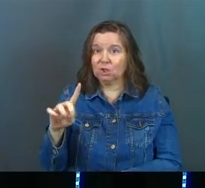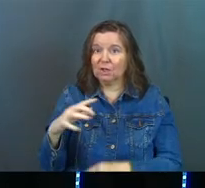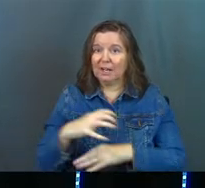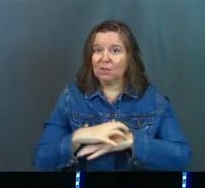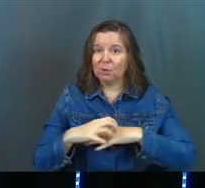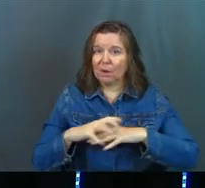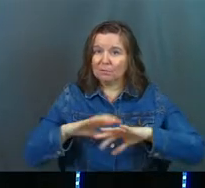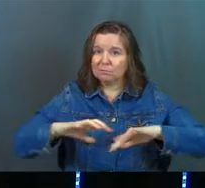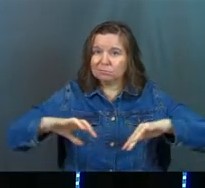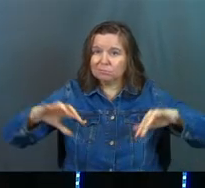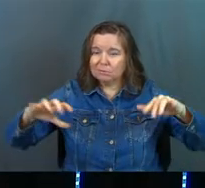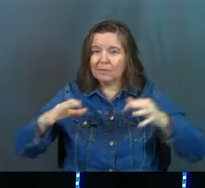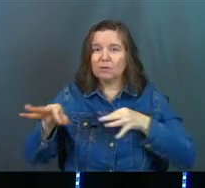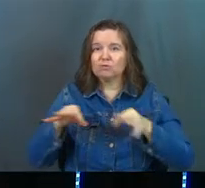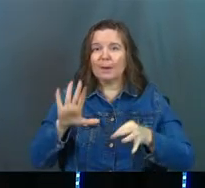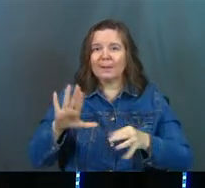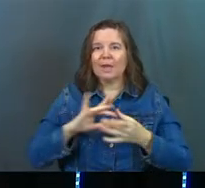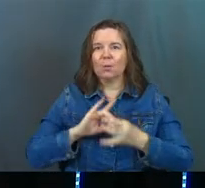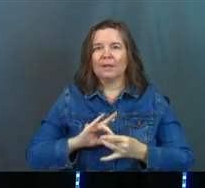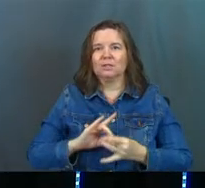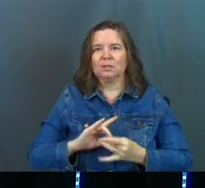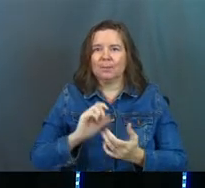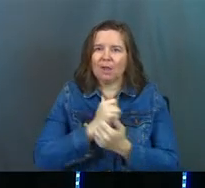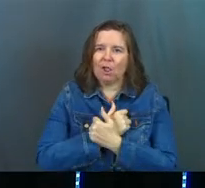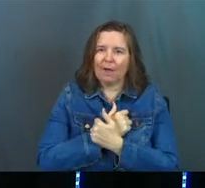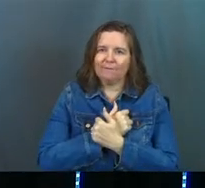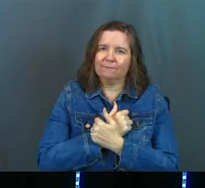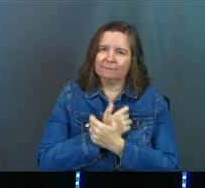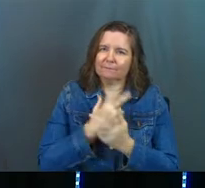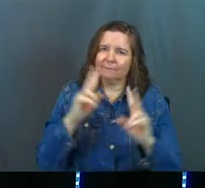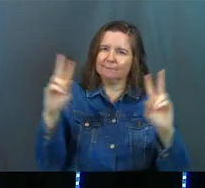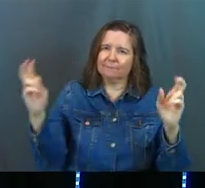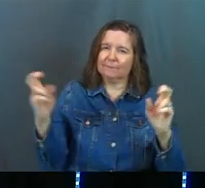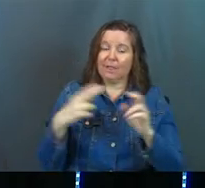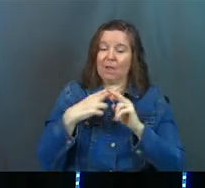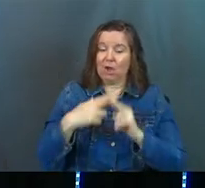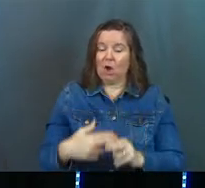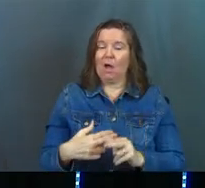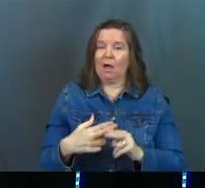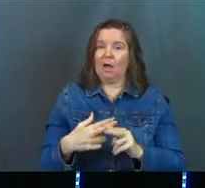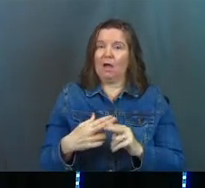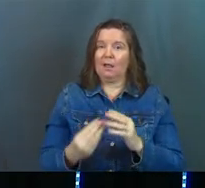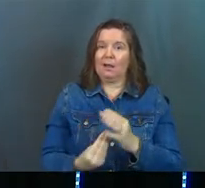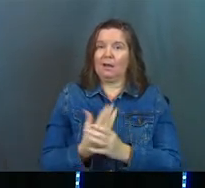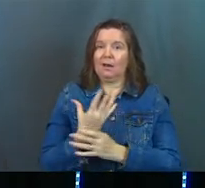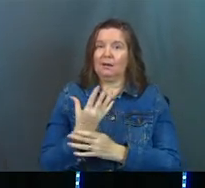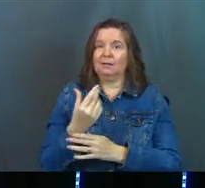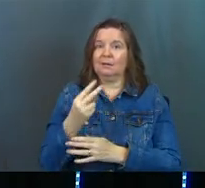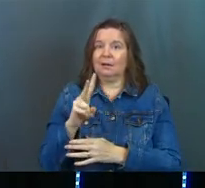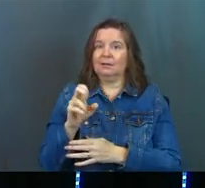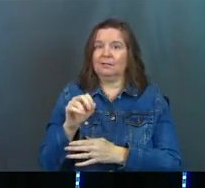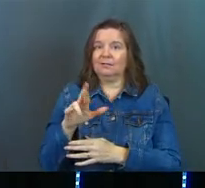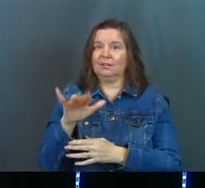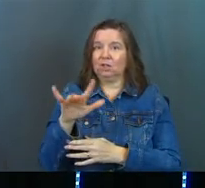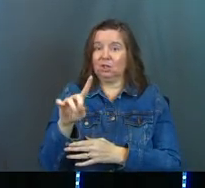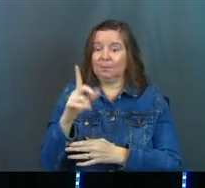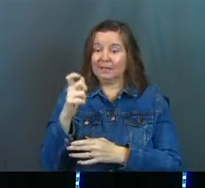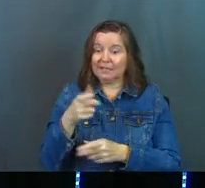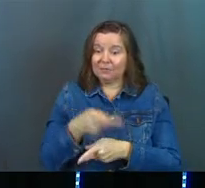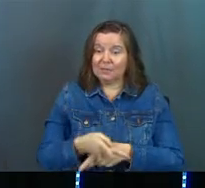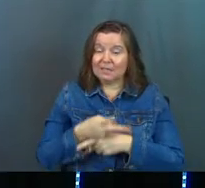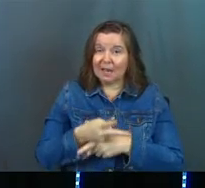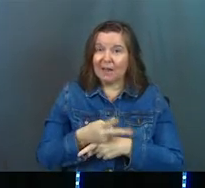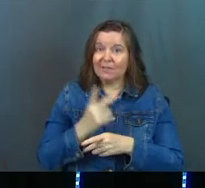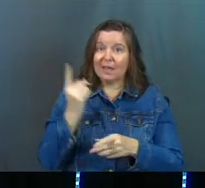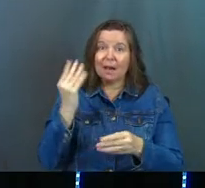their relationship, their love. And they call it a vineyard because if we tend it right, and if we water it right, we do all the right things,